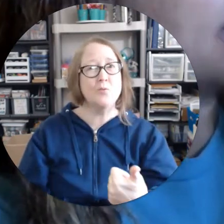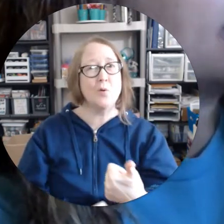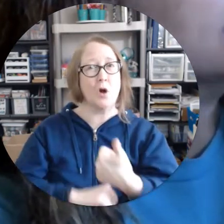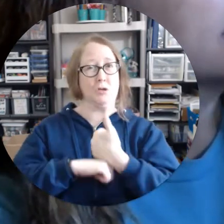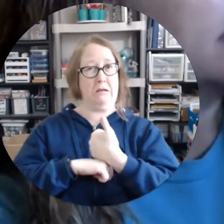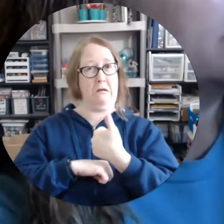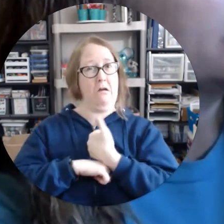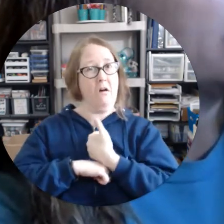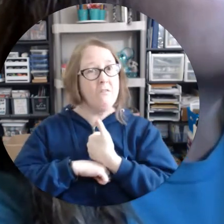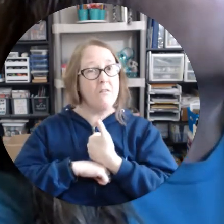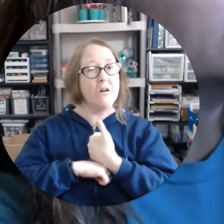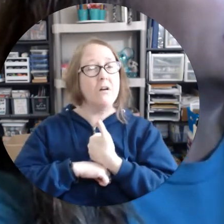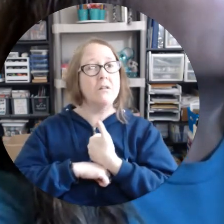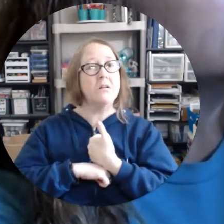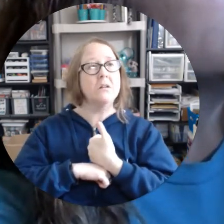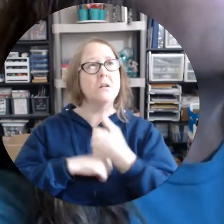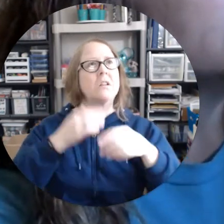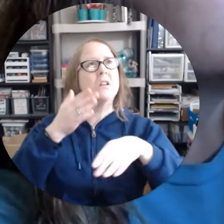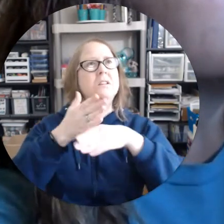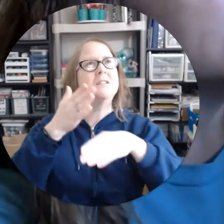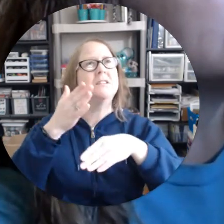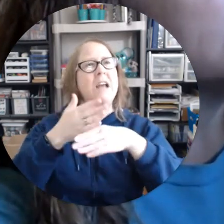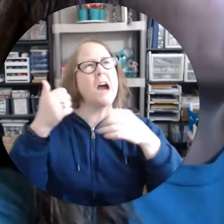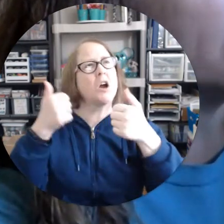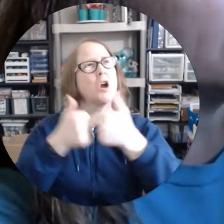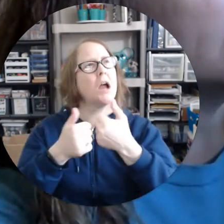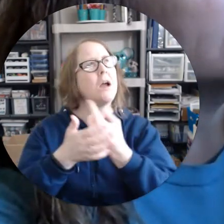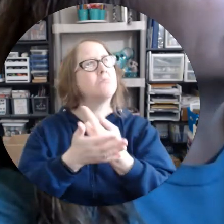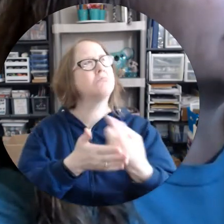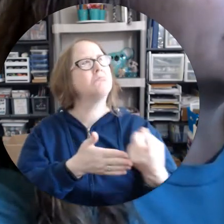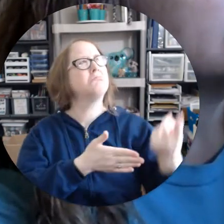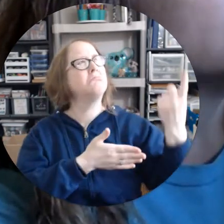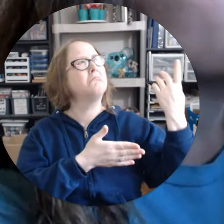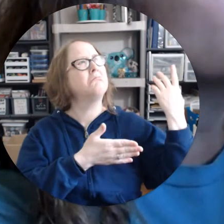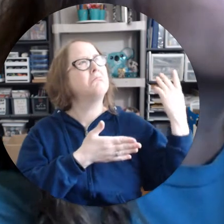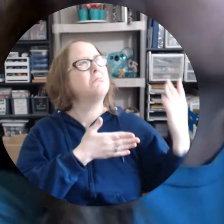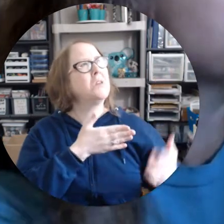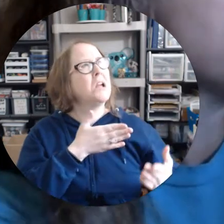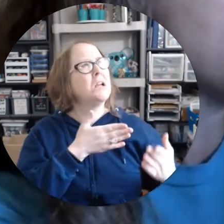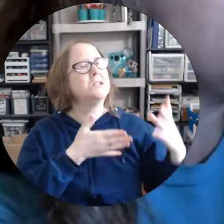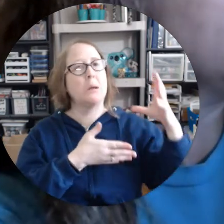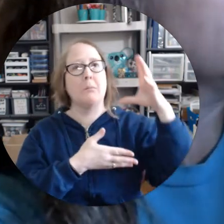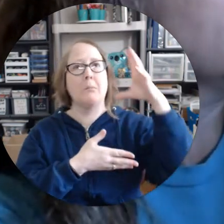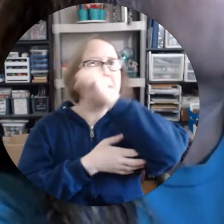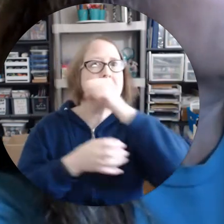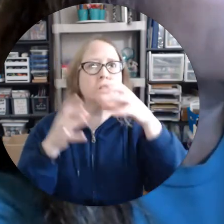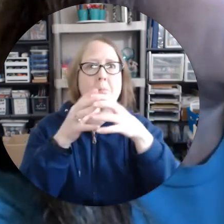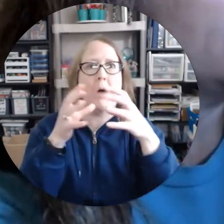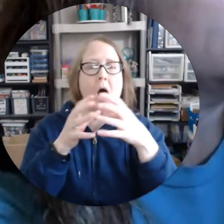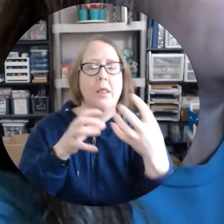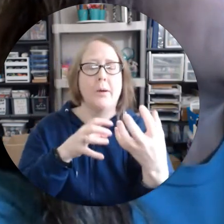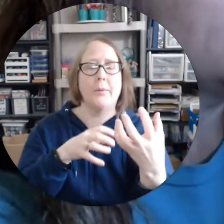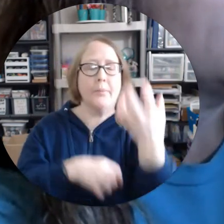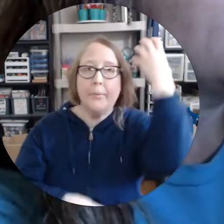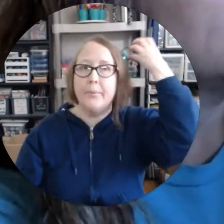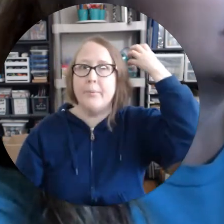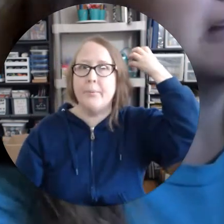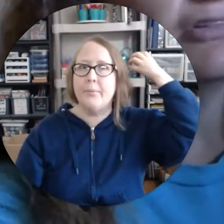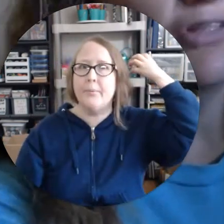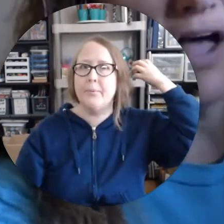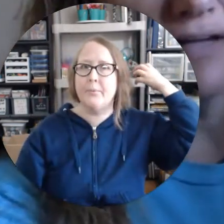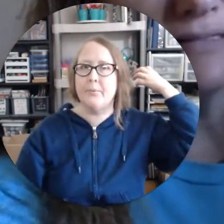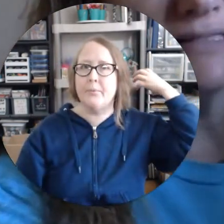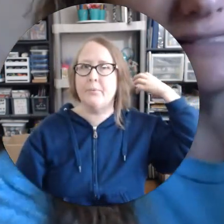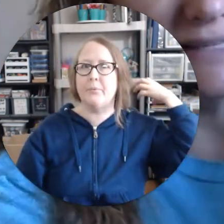At the soccer game last weekend, she'd missed the ball that swooshed by her head, and